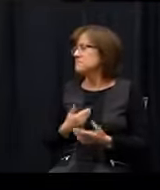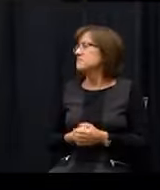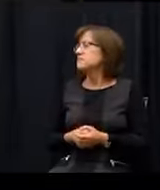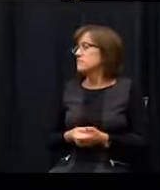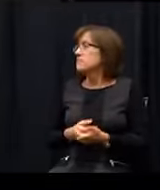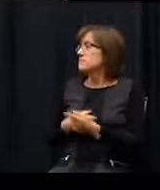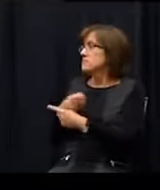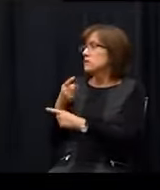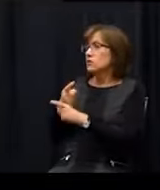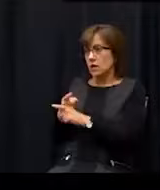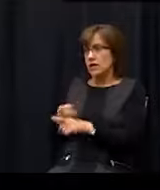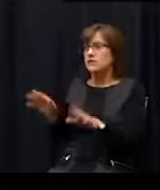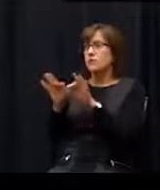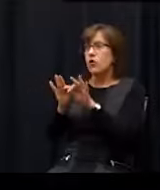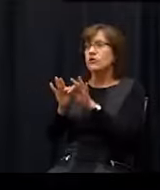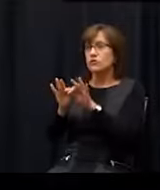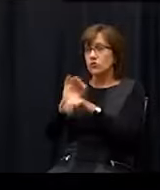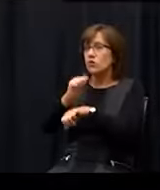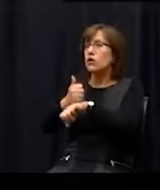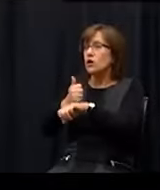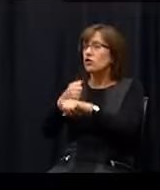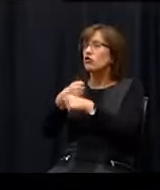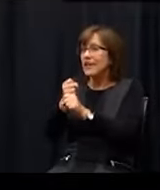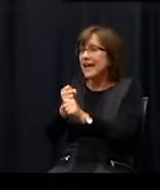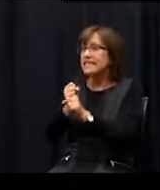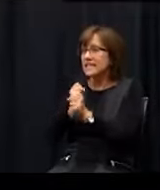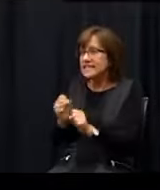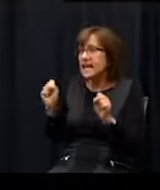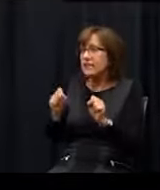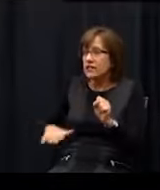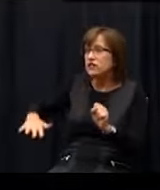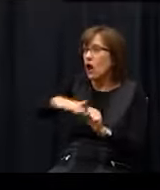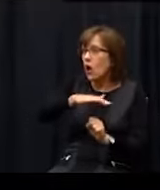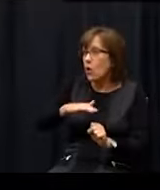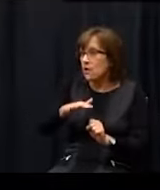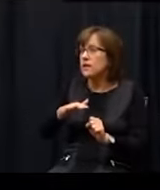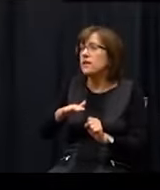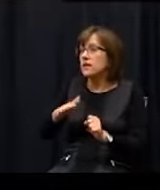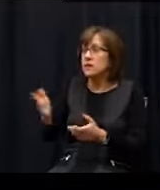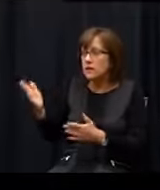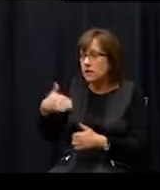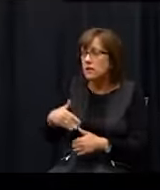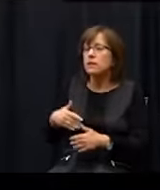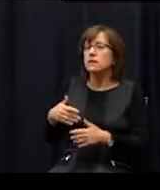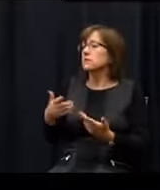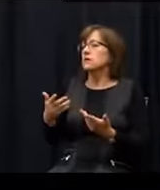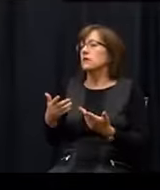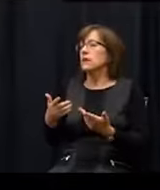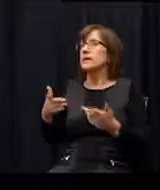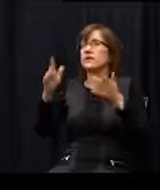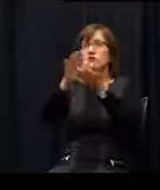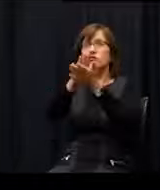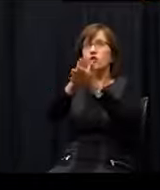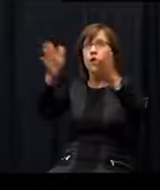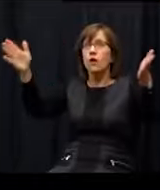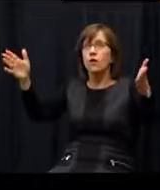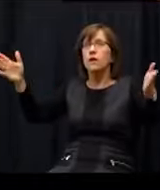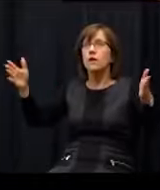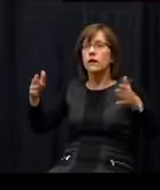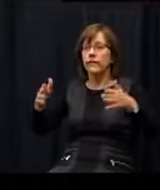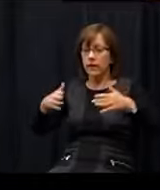we create that safety, and are we able to create that safety? So it's like, there's the school, there's the overall system, there's a difference of the